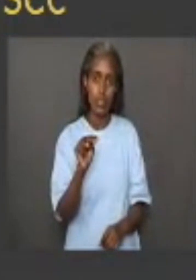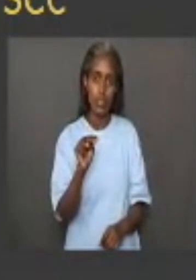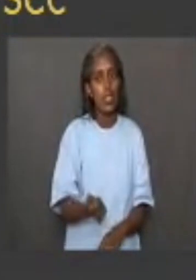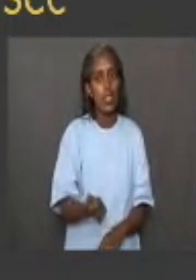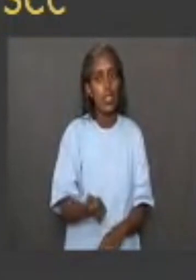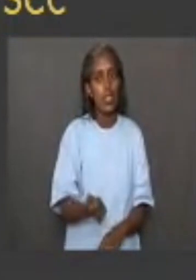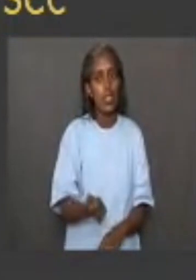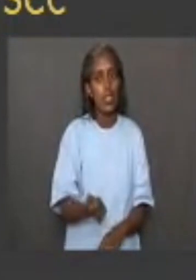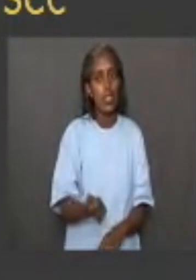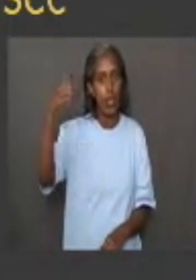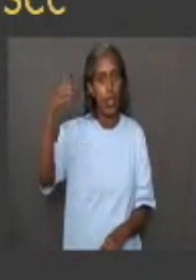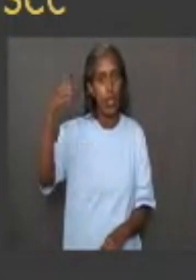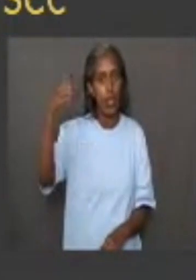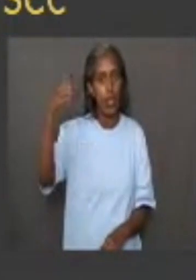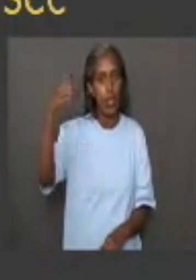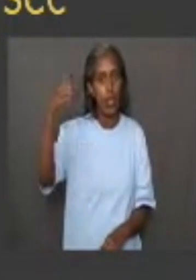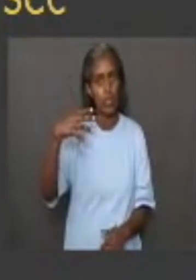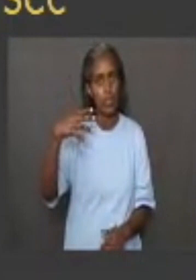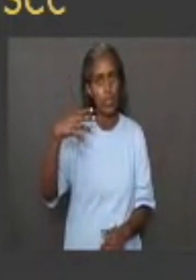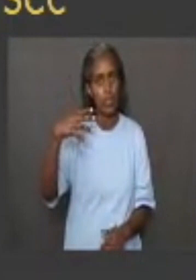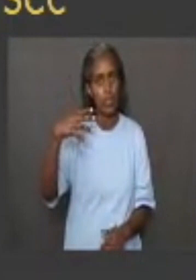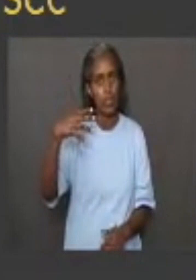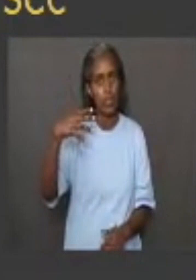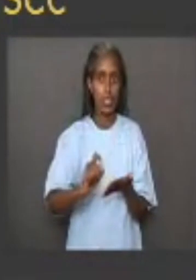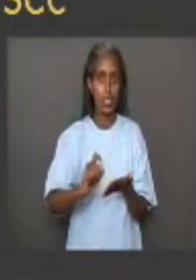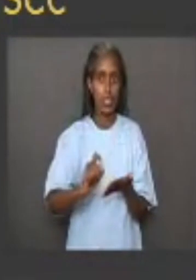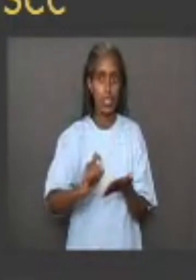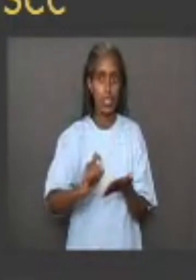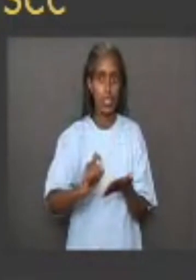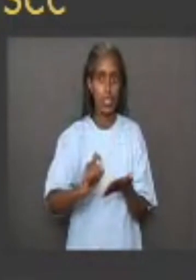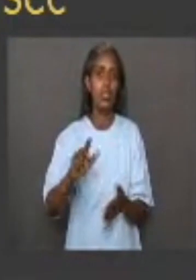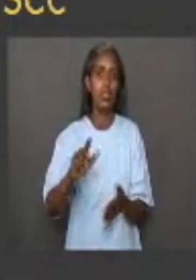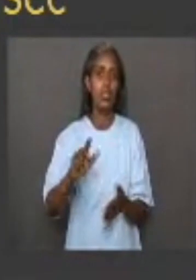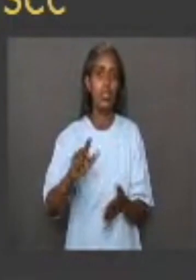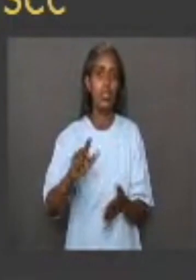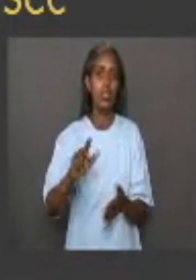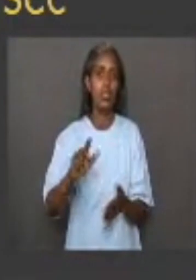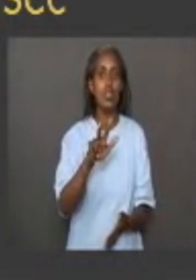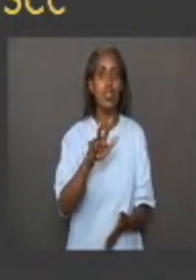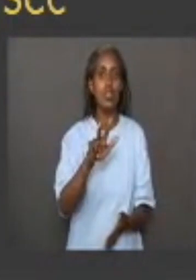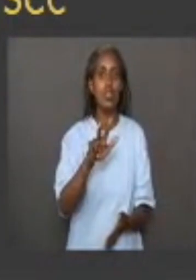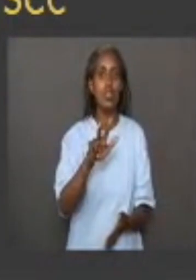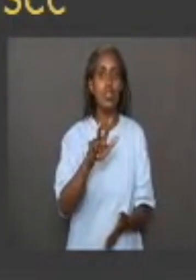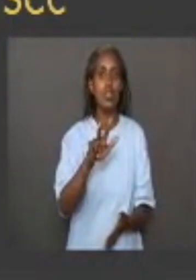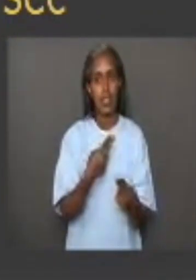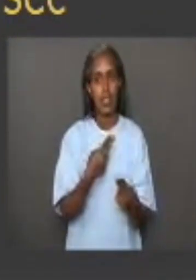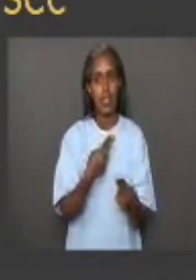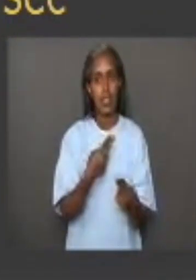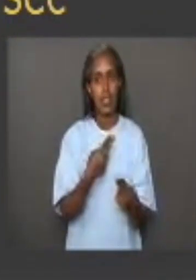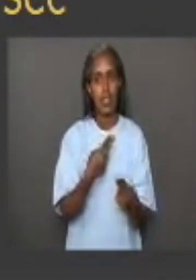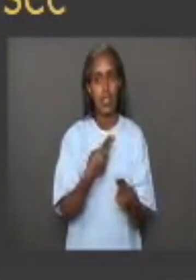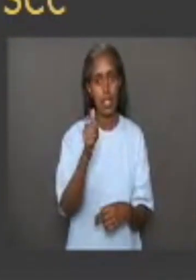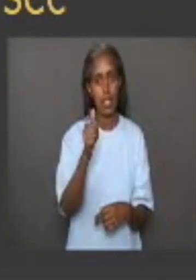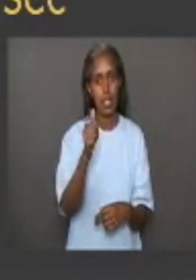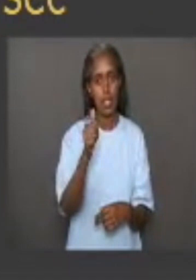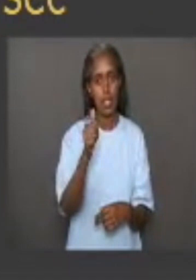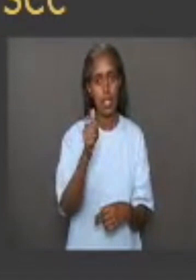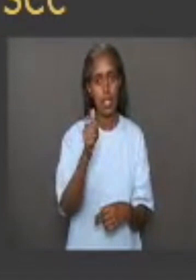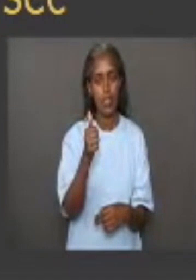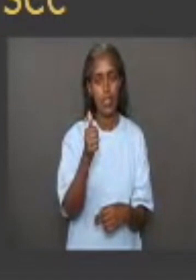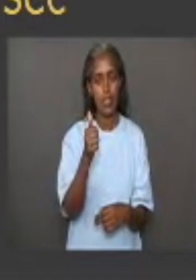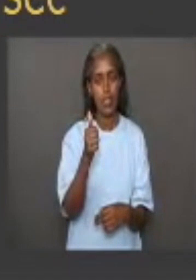light is written as 3 times 10 to the